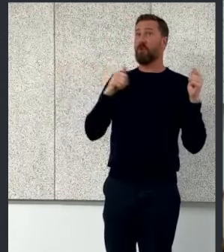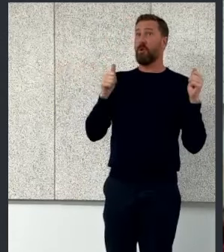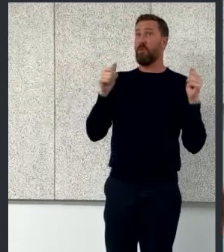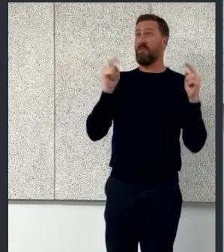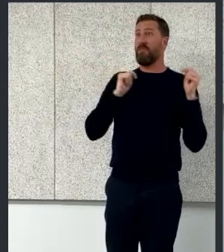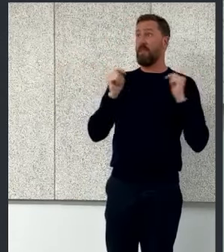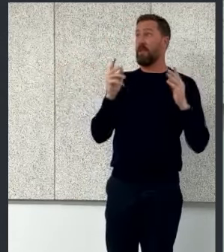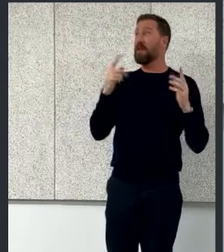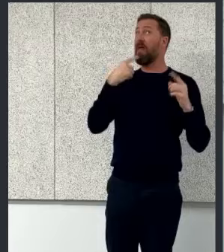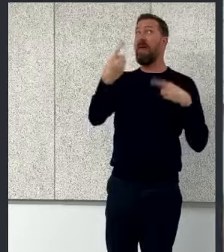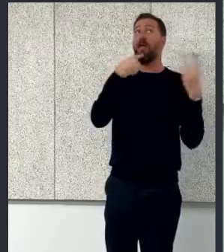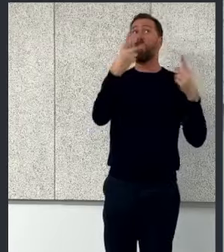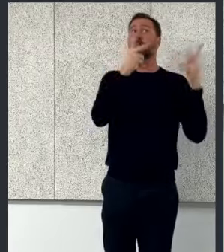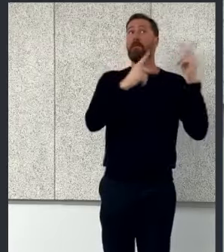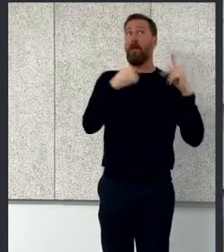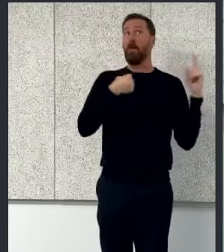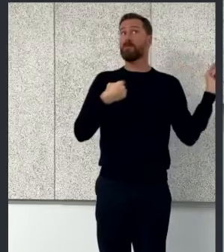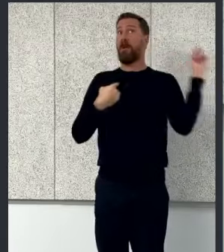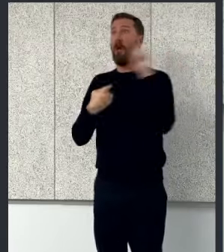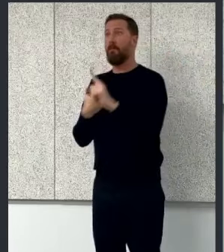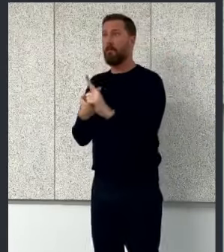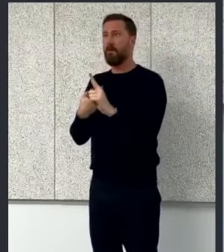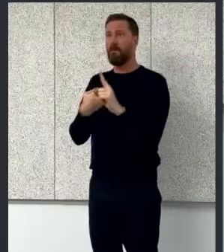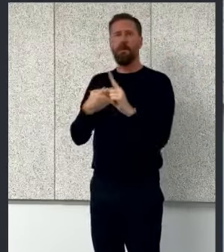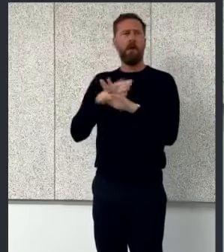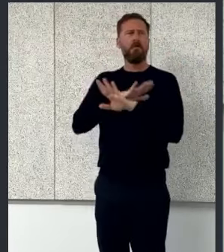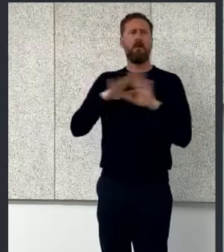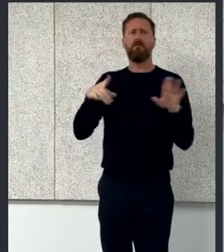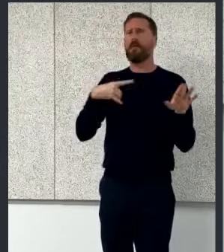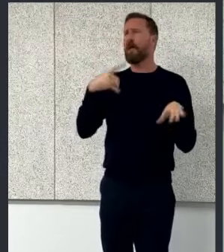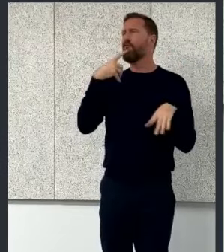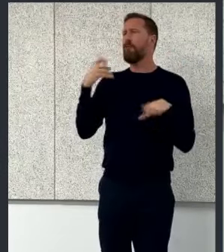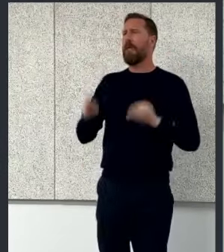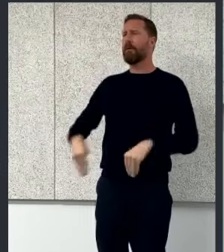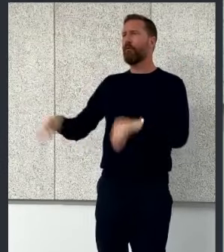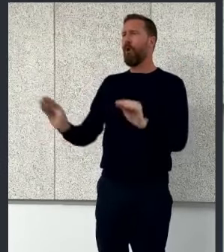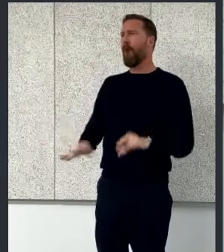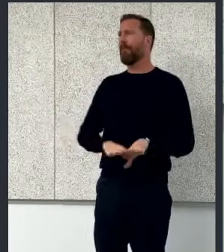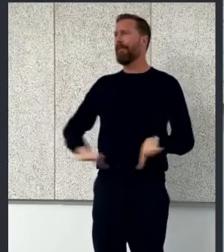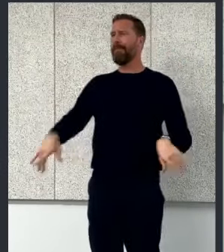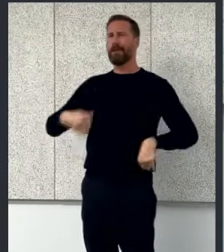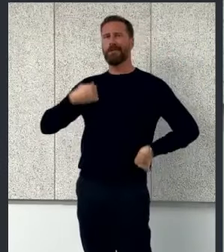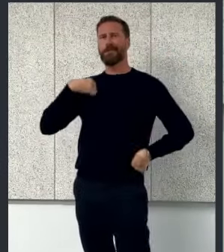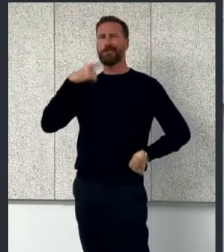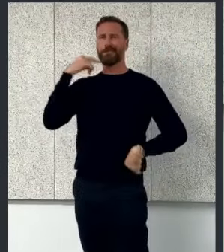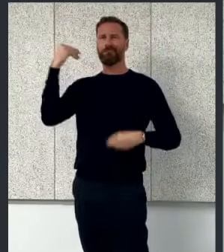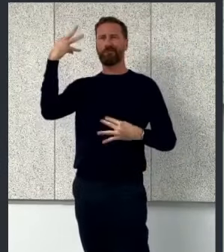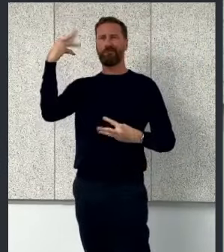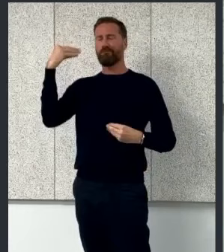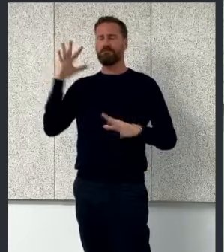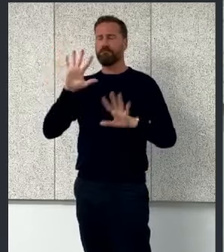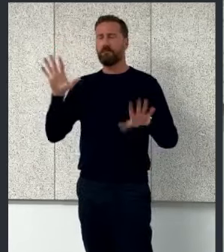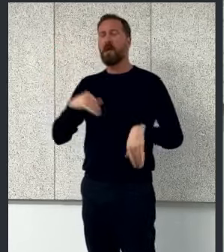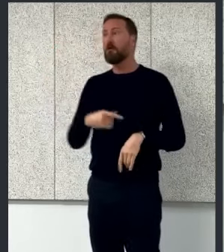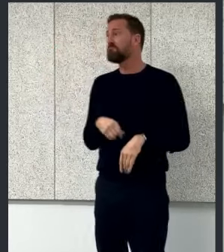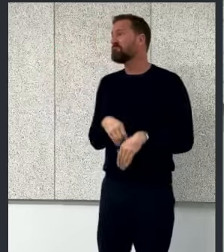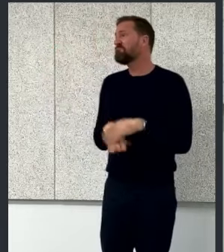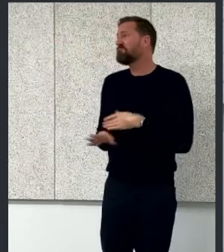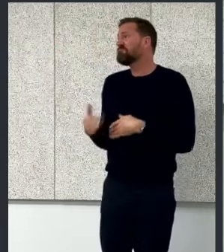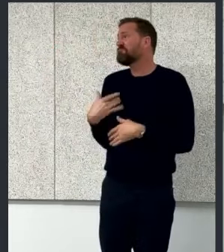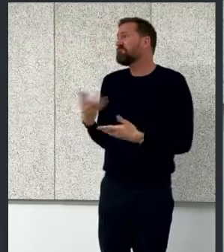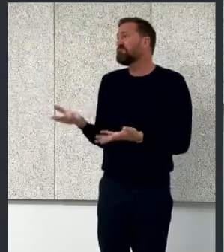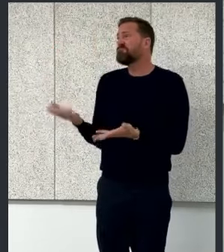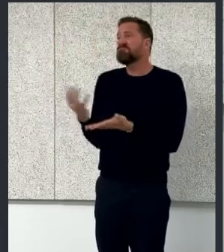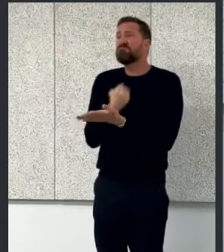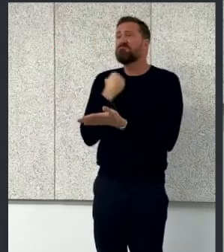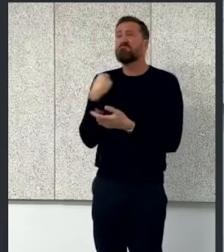coming, and not for a red carpet or any kind of special treatment whatsoever, but just a chance to have coffee together,